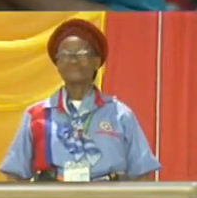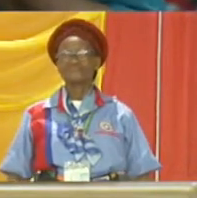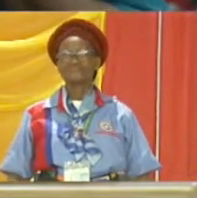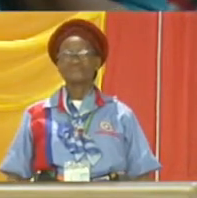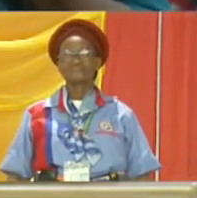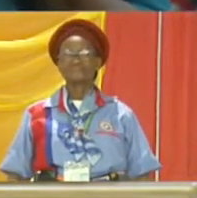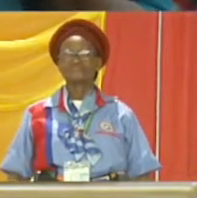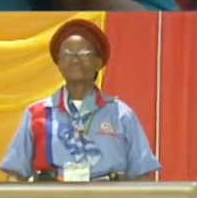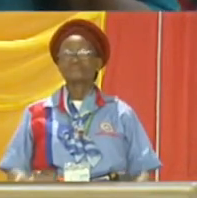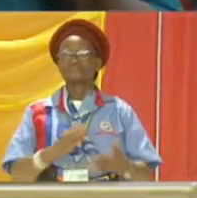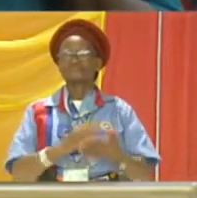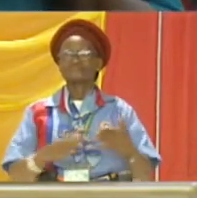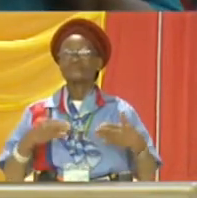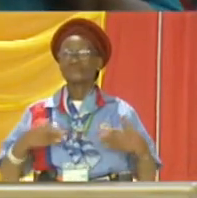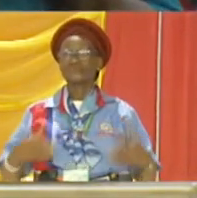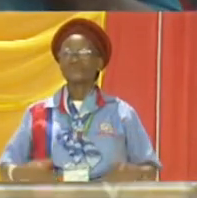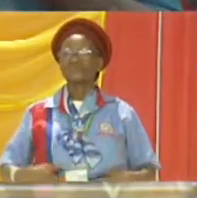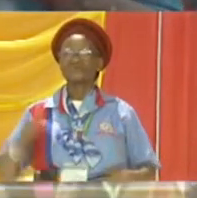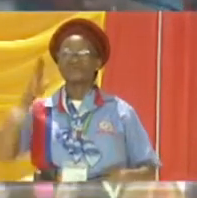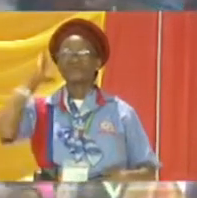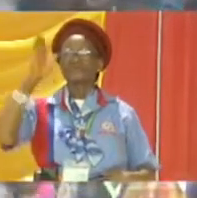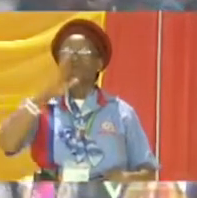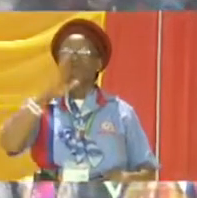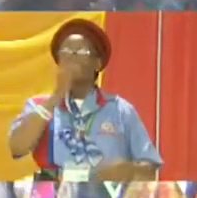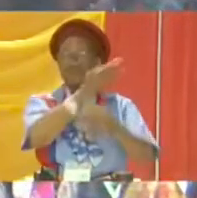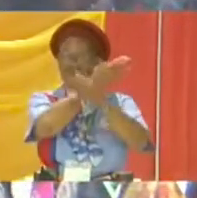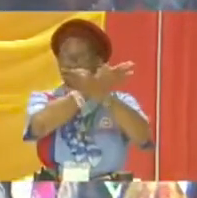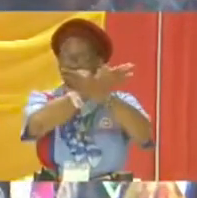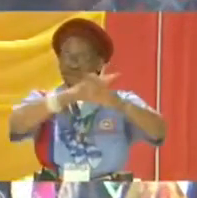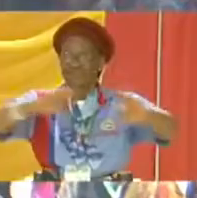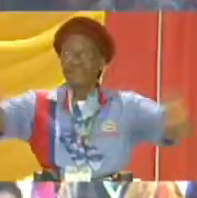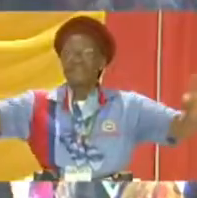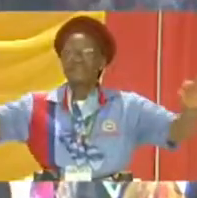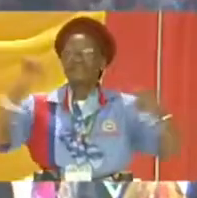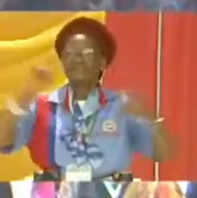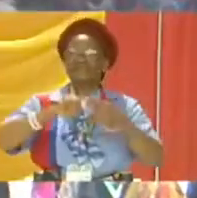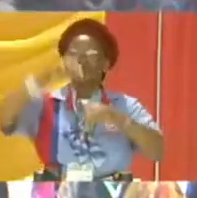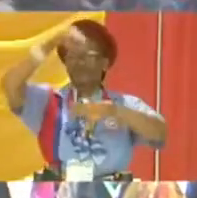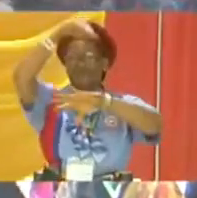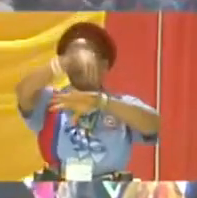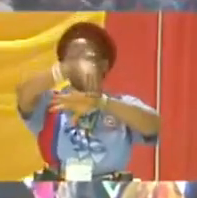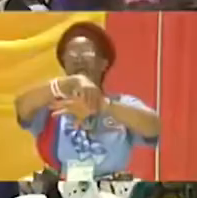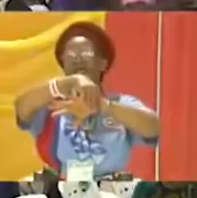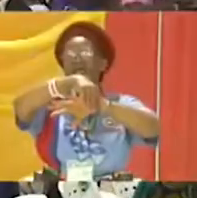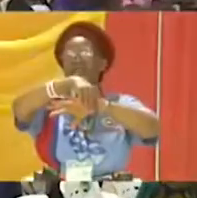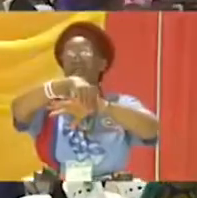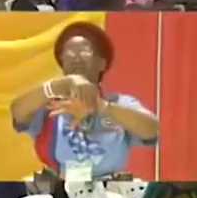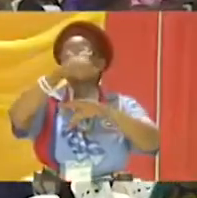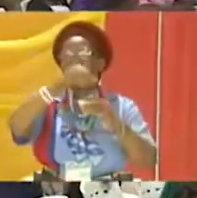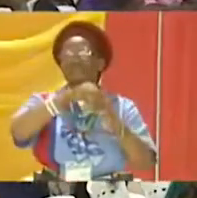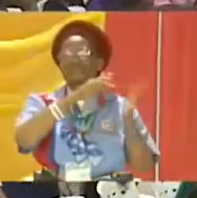And somebody is going to be free tonight. Amen. Enikan o ma di ominira lale yi.